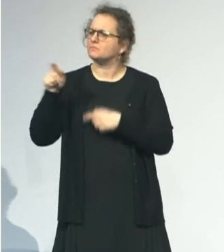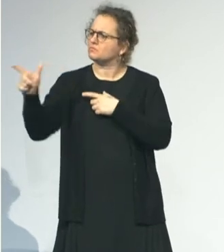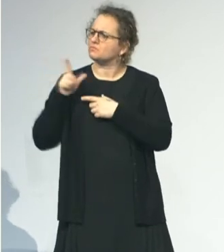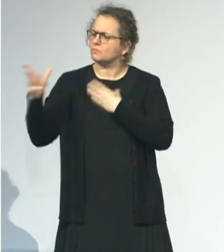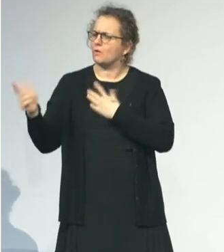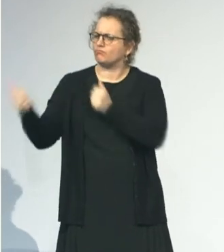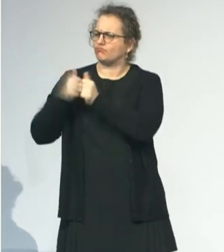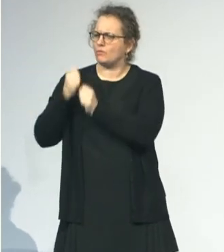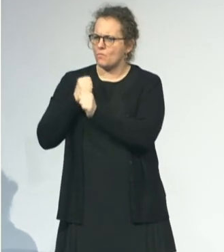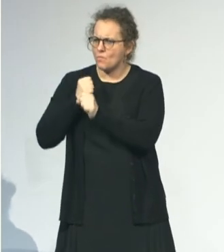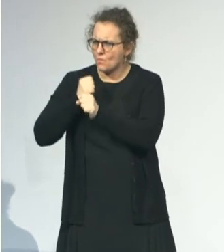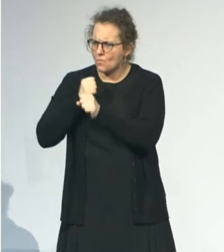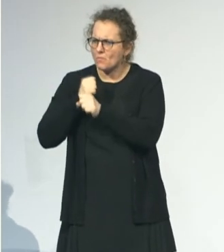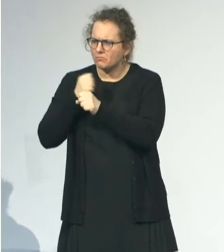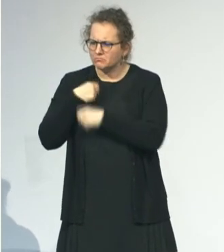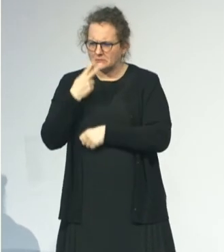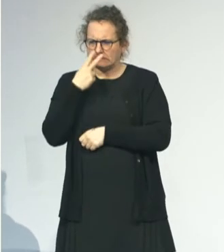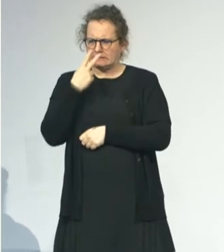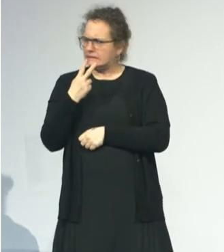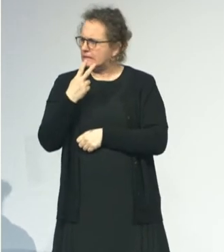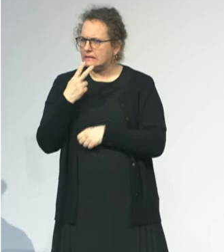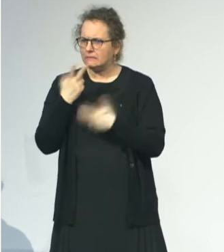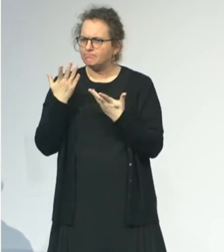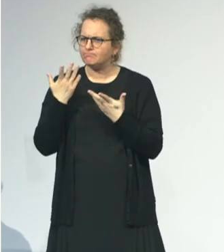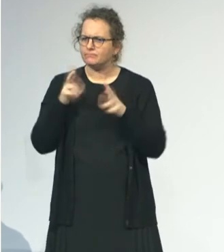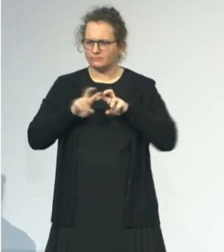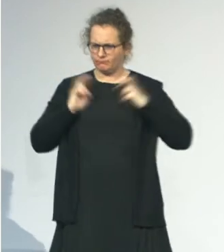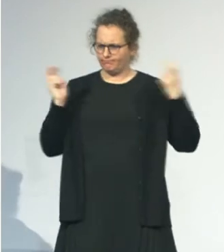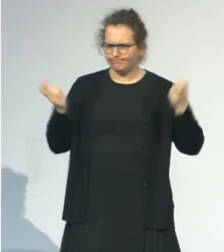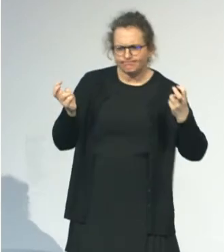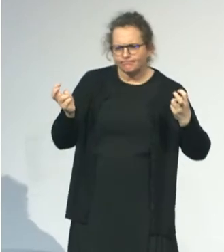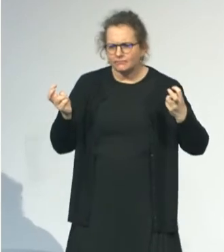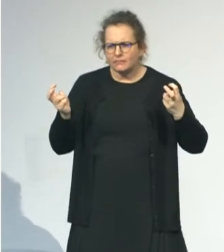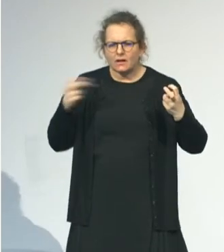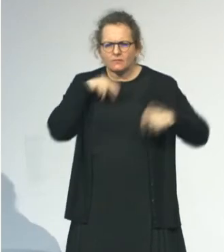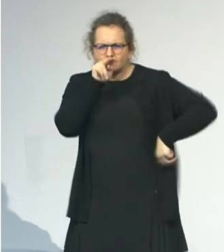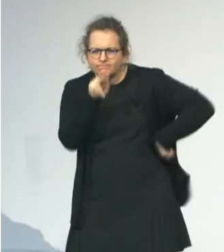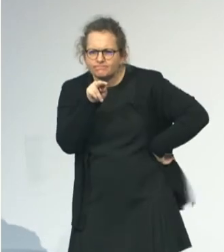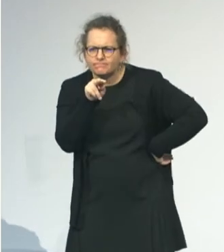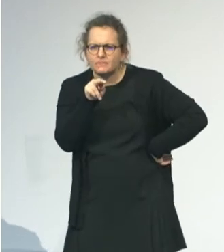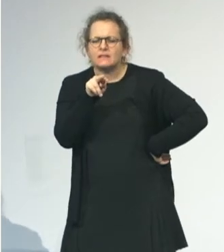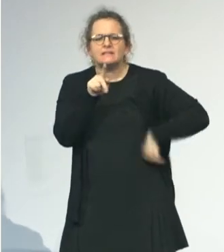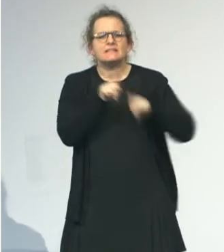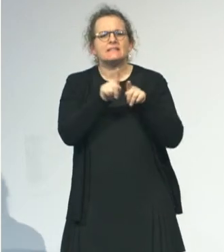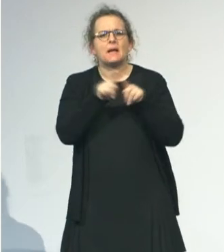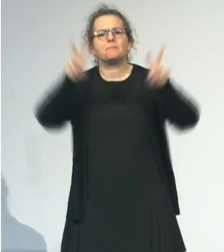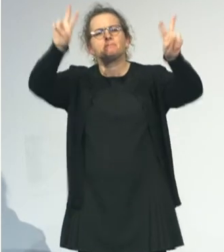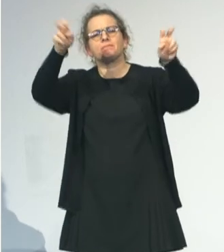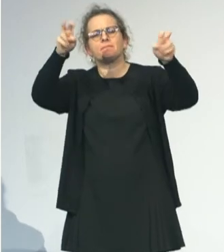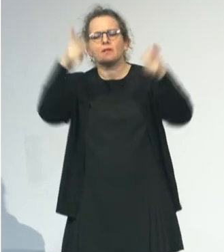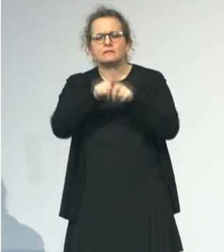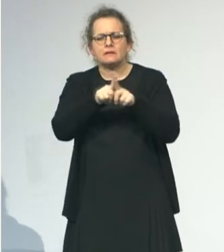saw here a panel on emergency times. And there were two panelists there. One was a